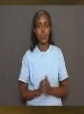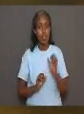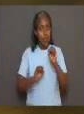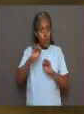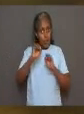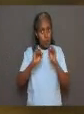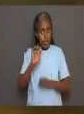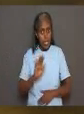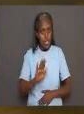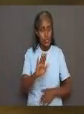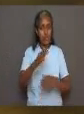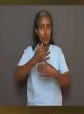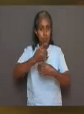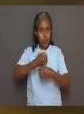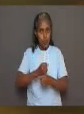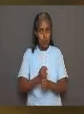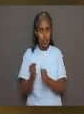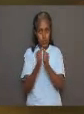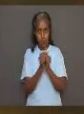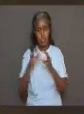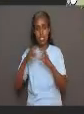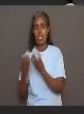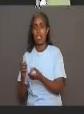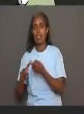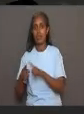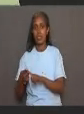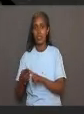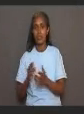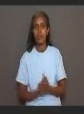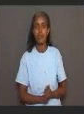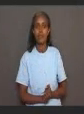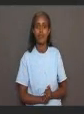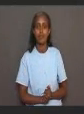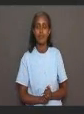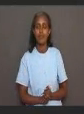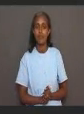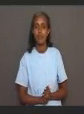Compare your conclusion with the classmates.